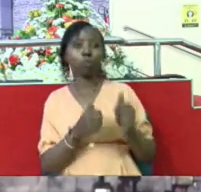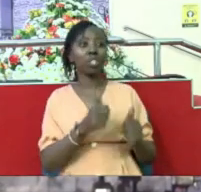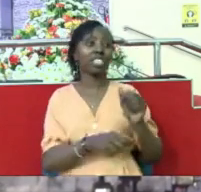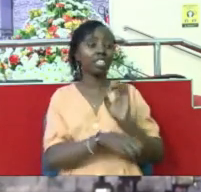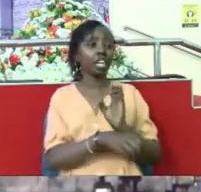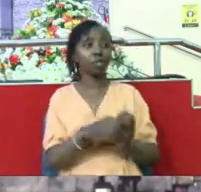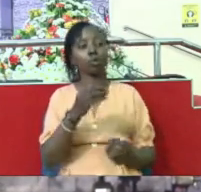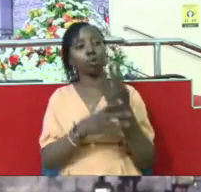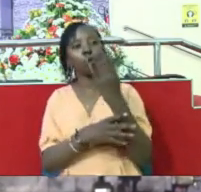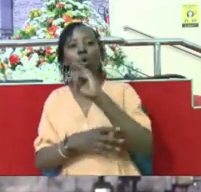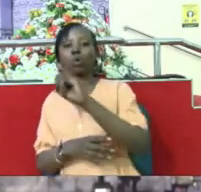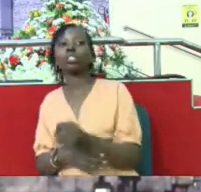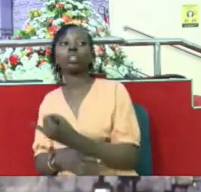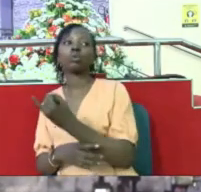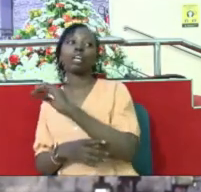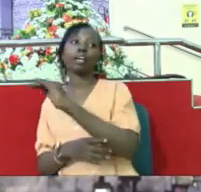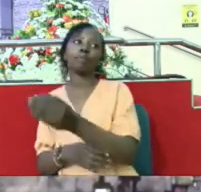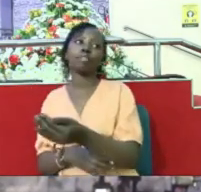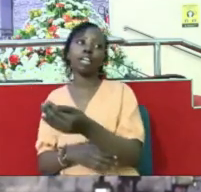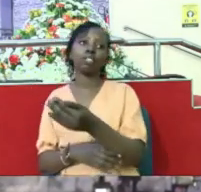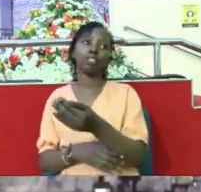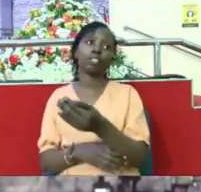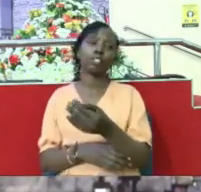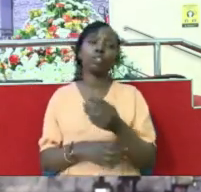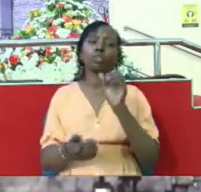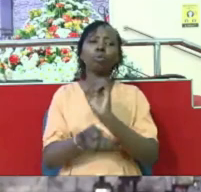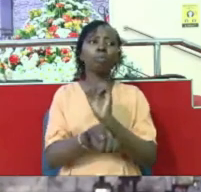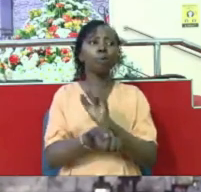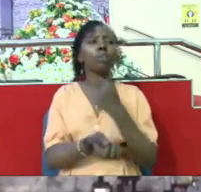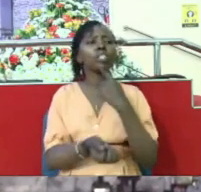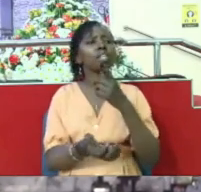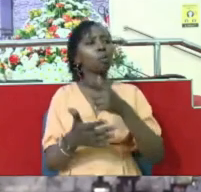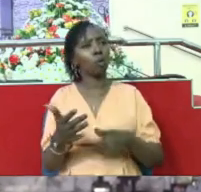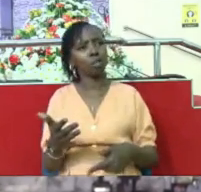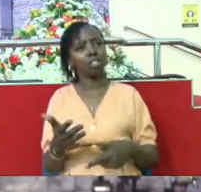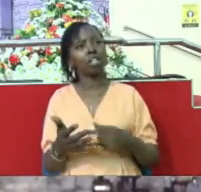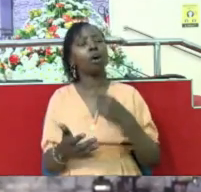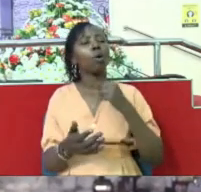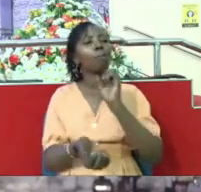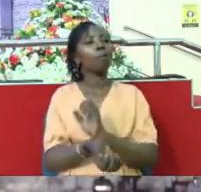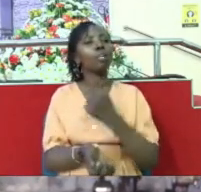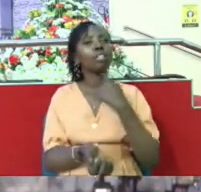You understand what Paul is actually trying to do? He's trying to tell the Corinthians,